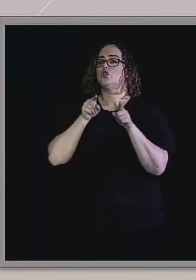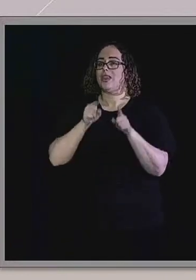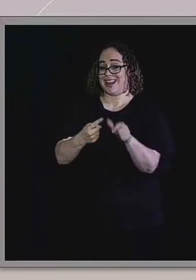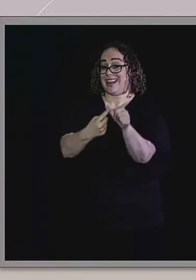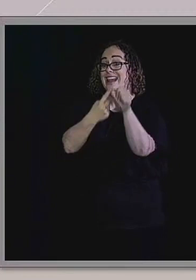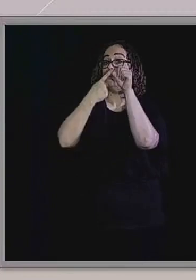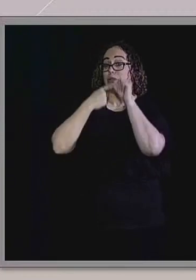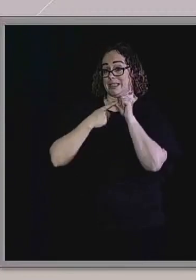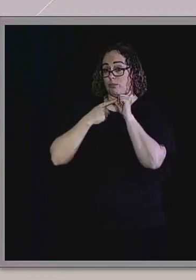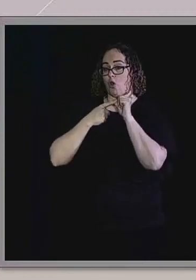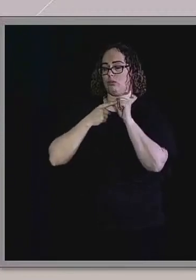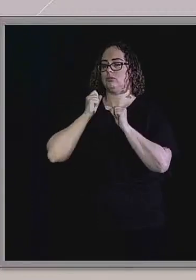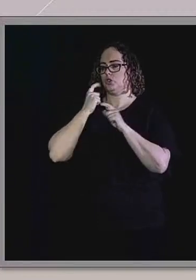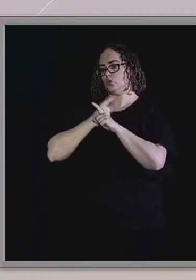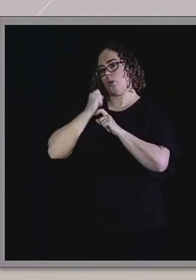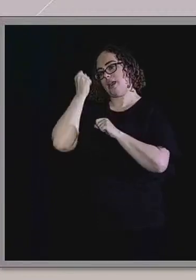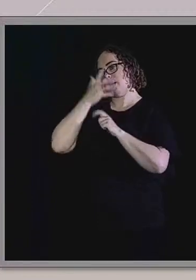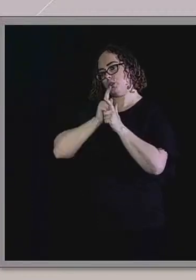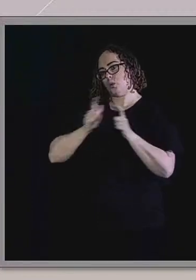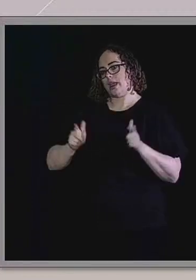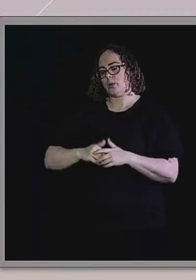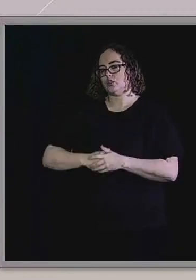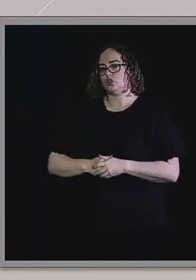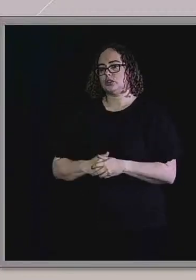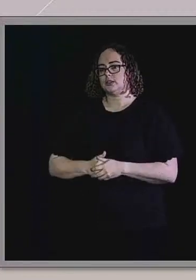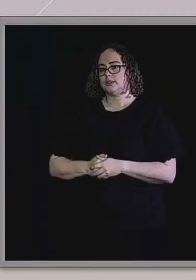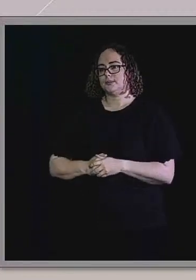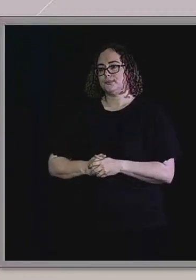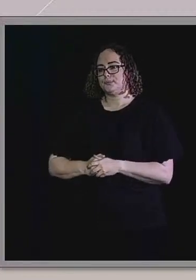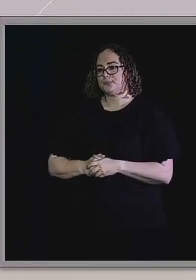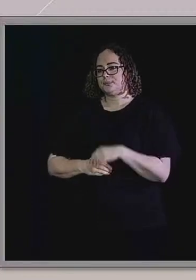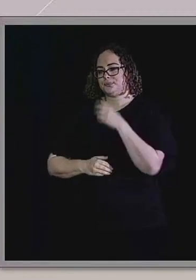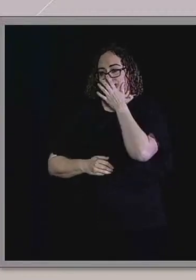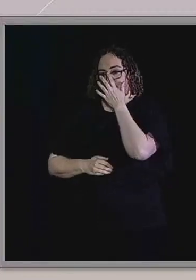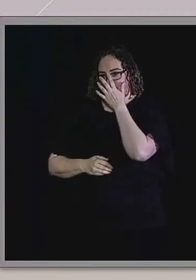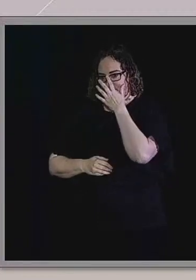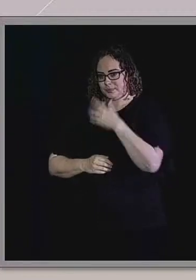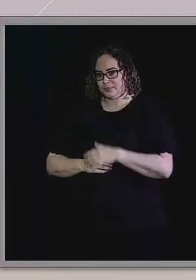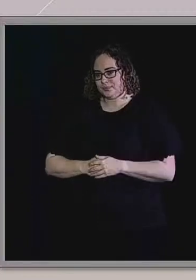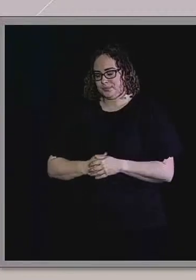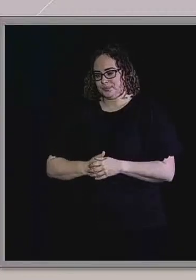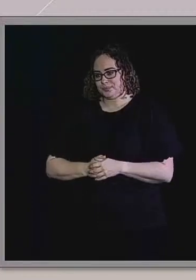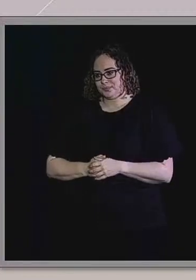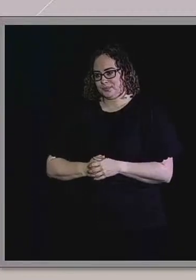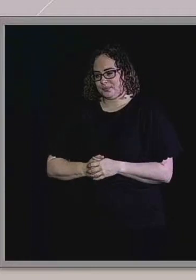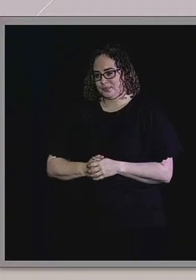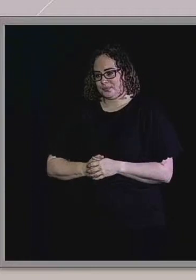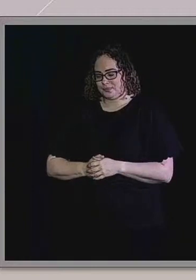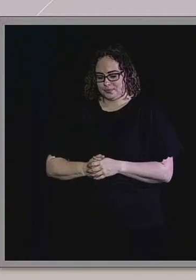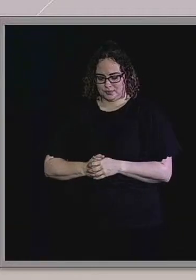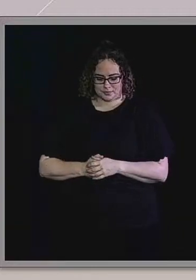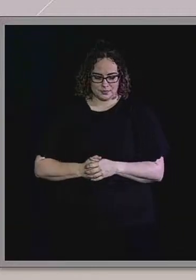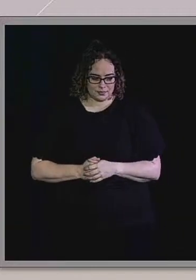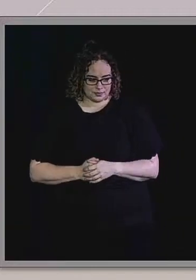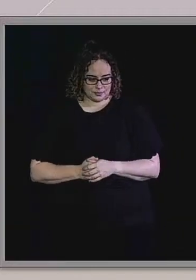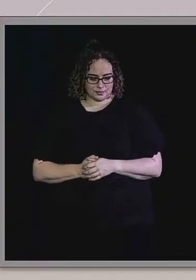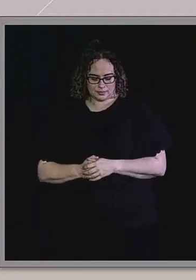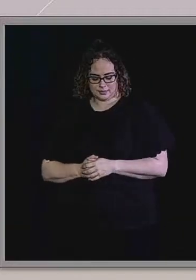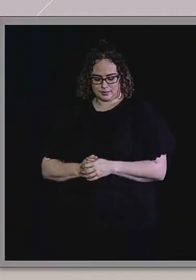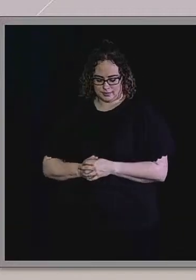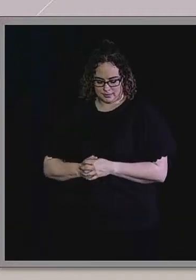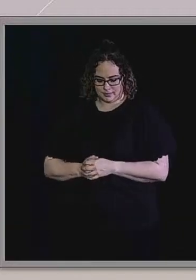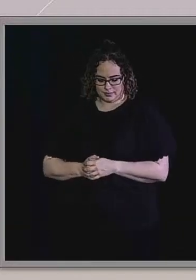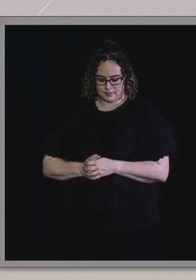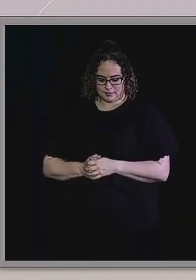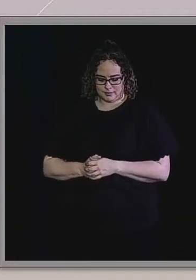bani walewi. Nadare ngona beromo. Una den bani yala ngara, una marajare,